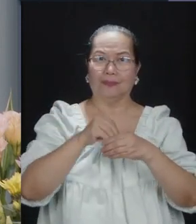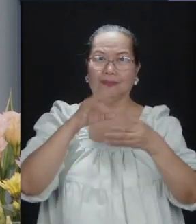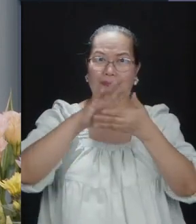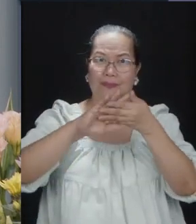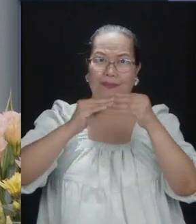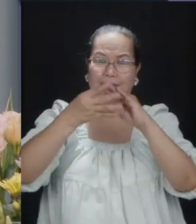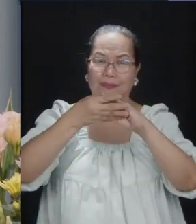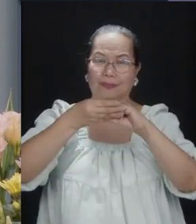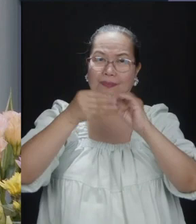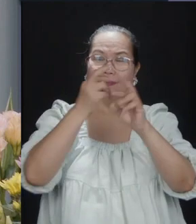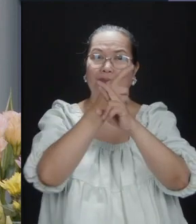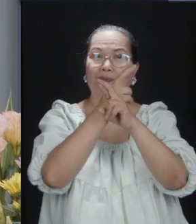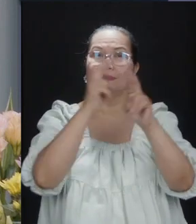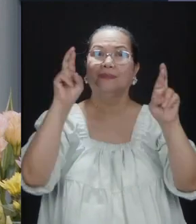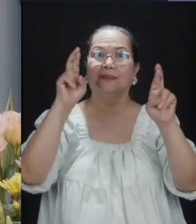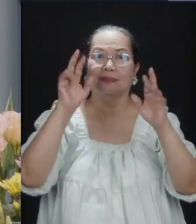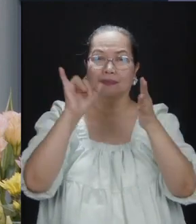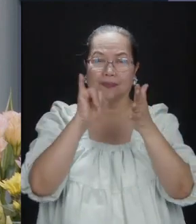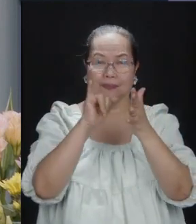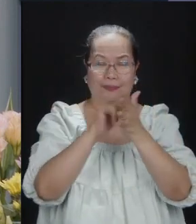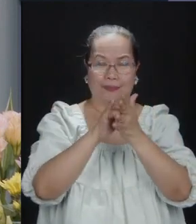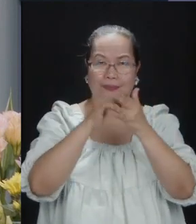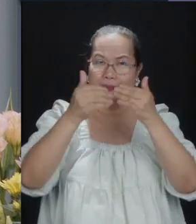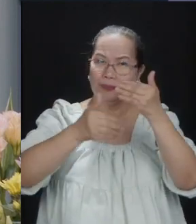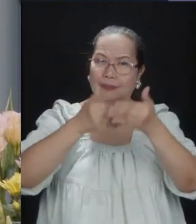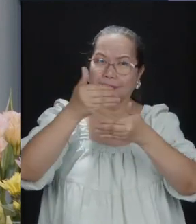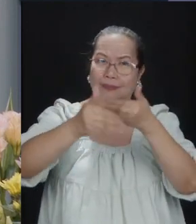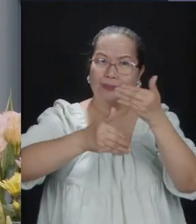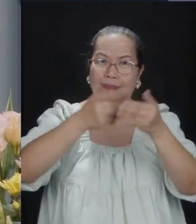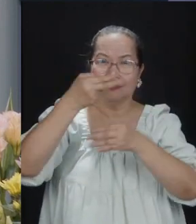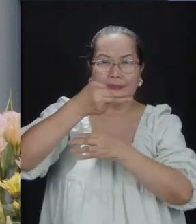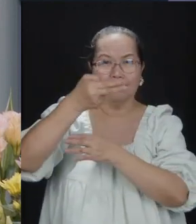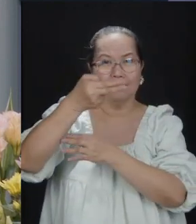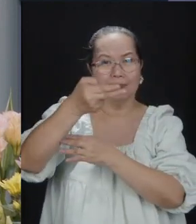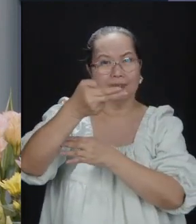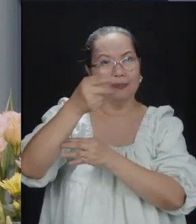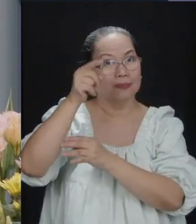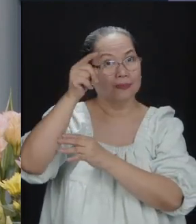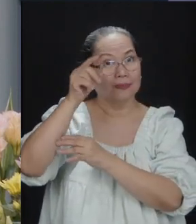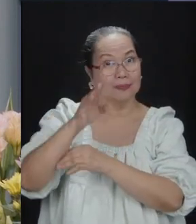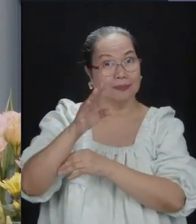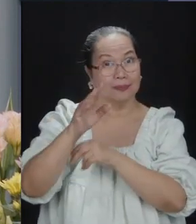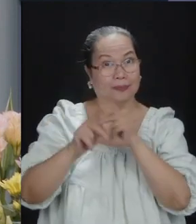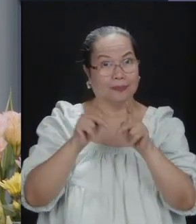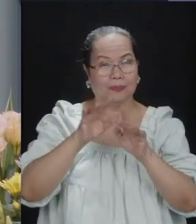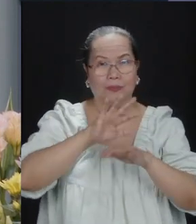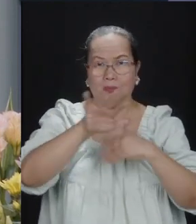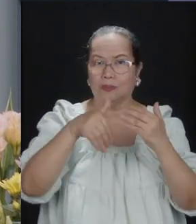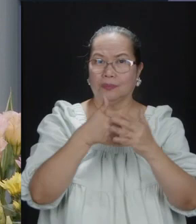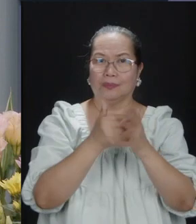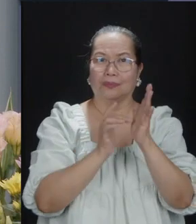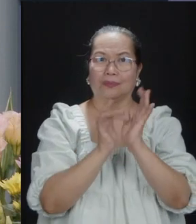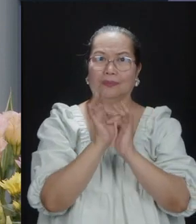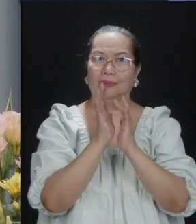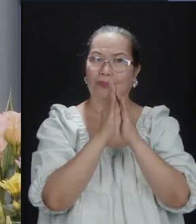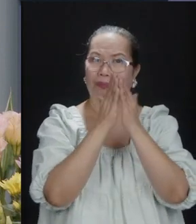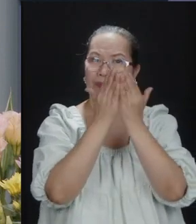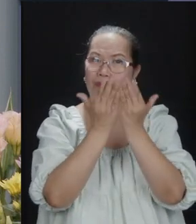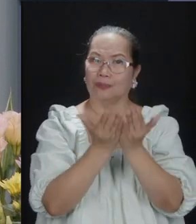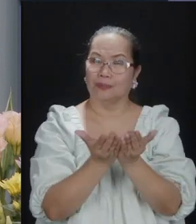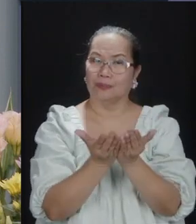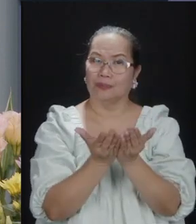of redemption that threads to the history of God's people and the whole Bible.